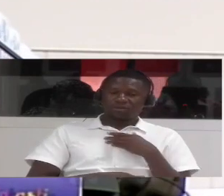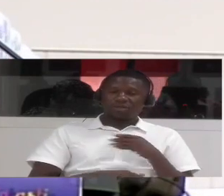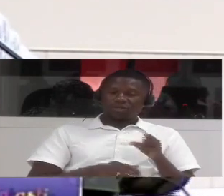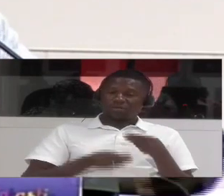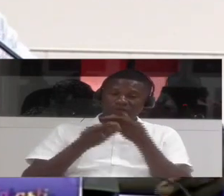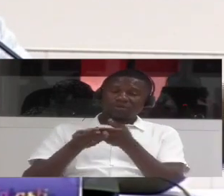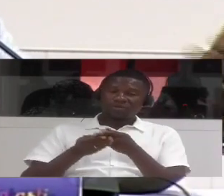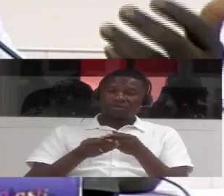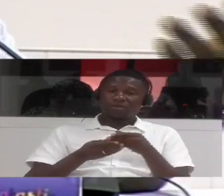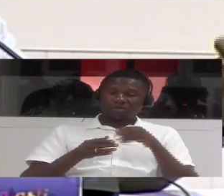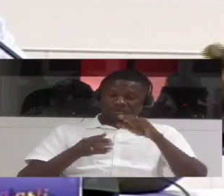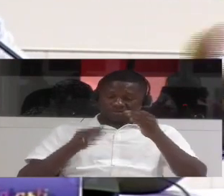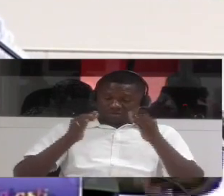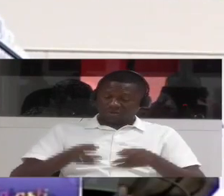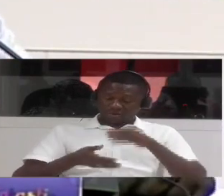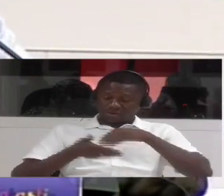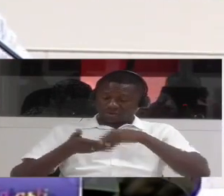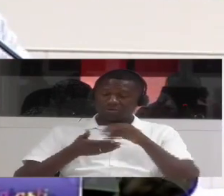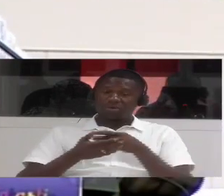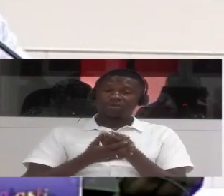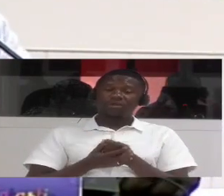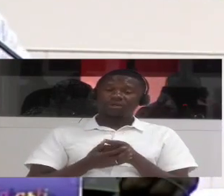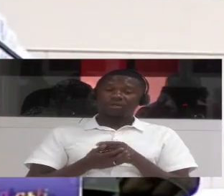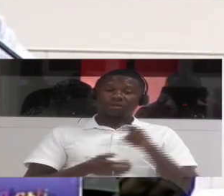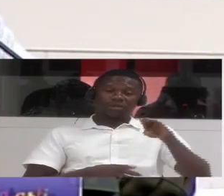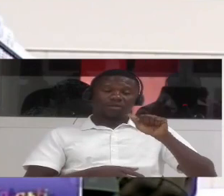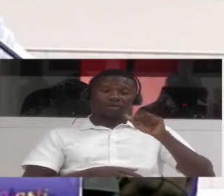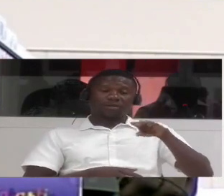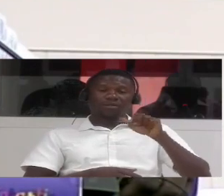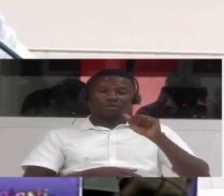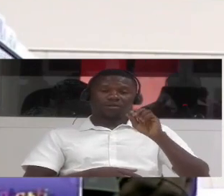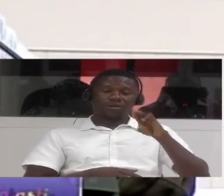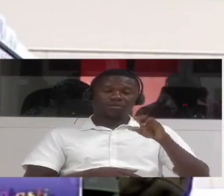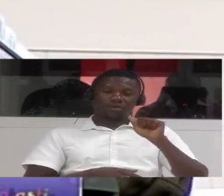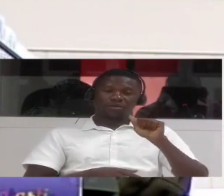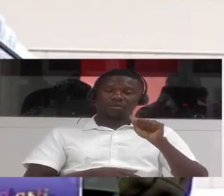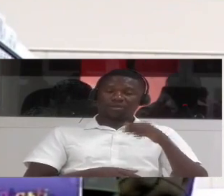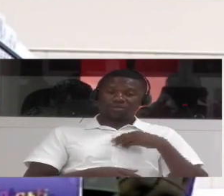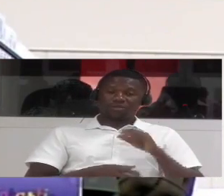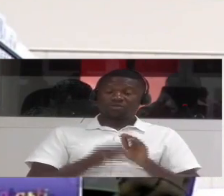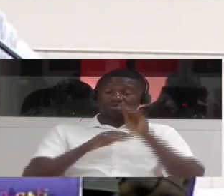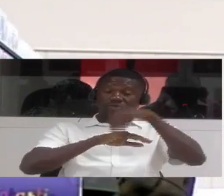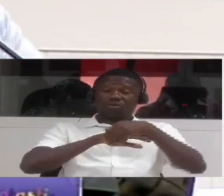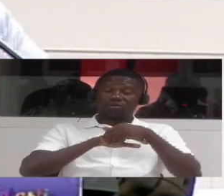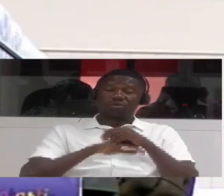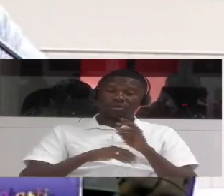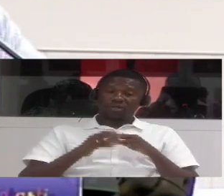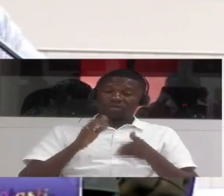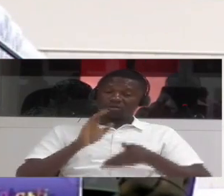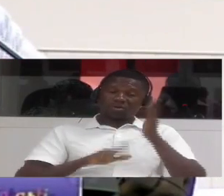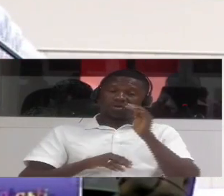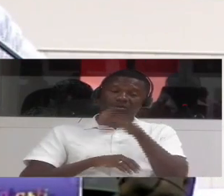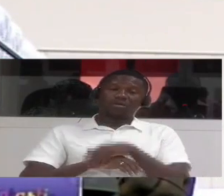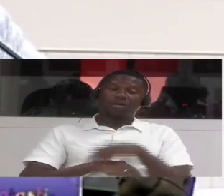So Nanama jumped bail. He fled because he couldn't take it. And so SAIKOU was called, and then